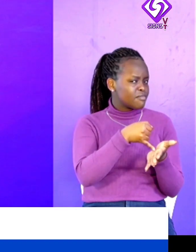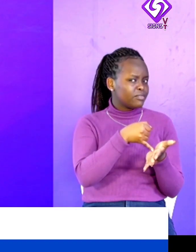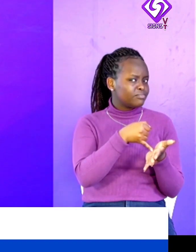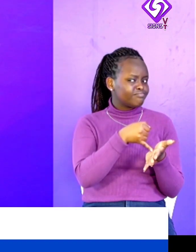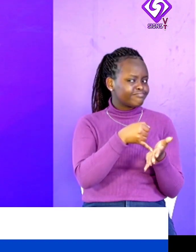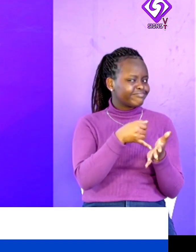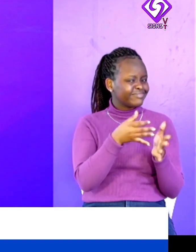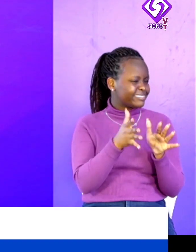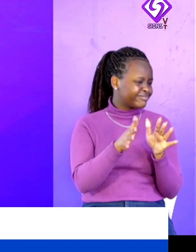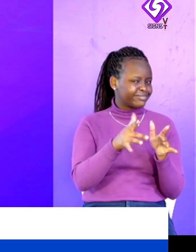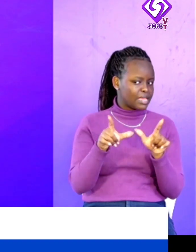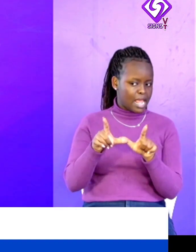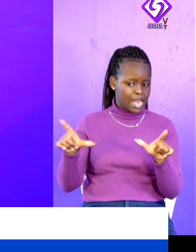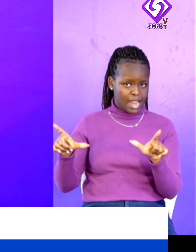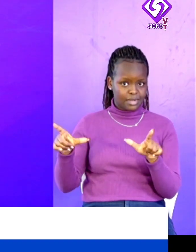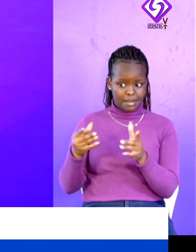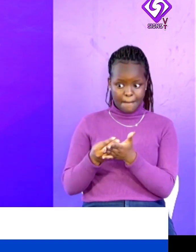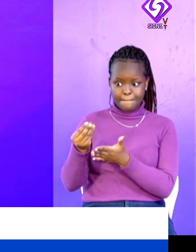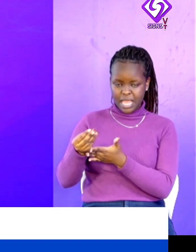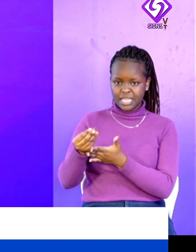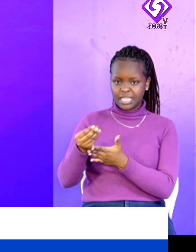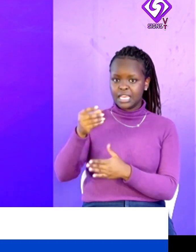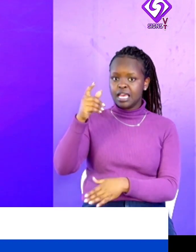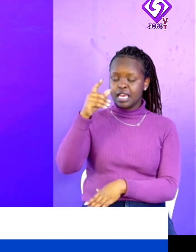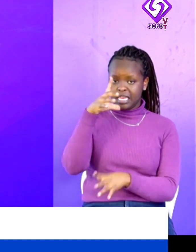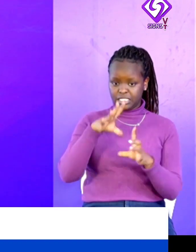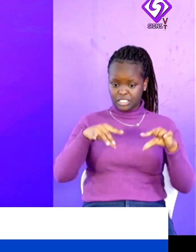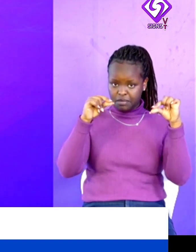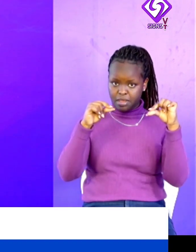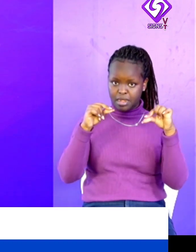purchase deal in Tokyo, Japan. Mwaniki was